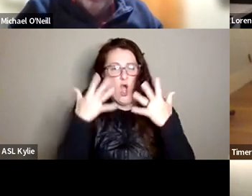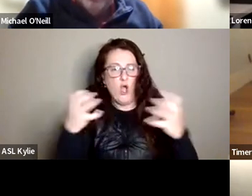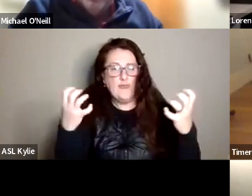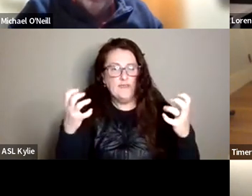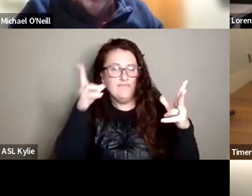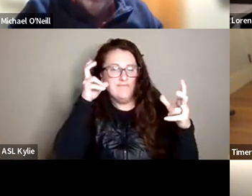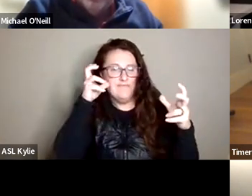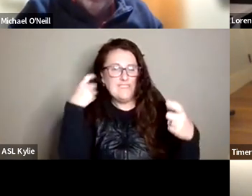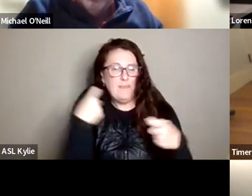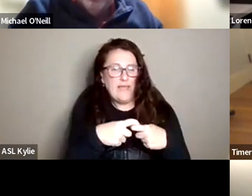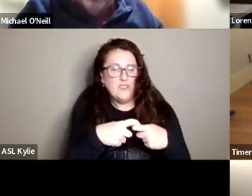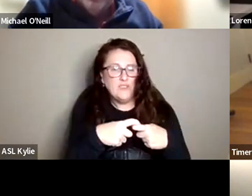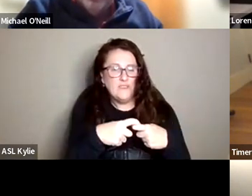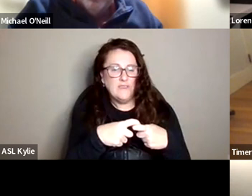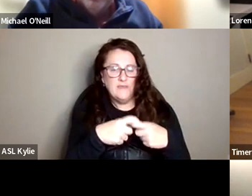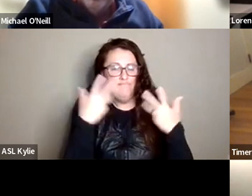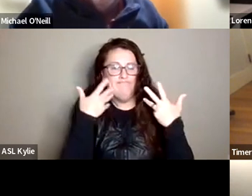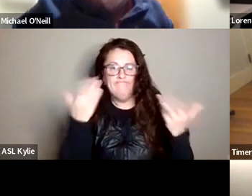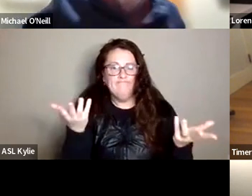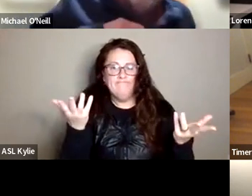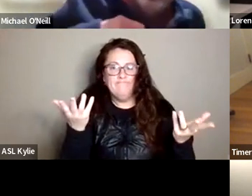Spanish-speaking audience, because for some reason,